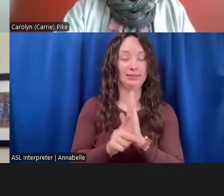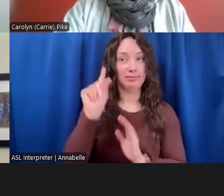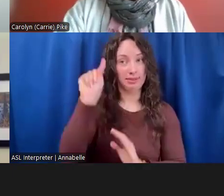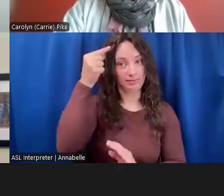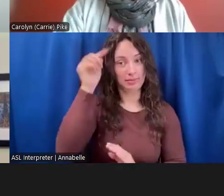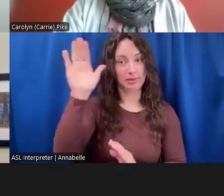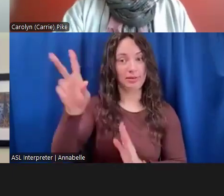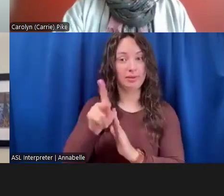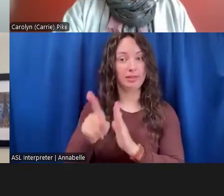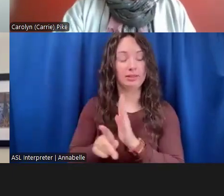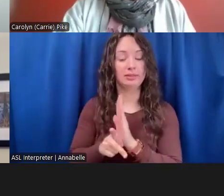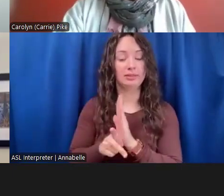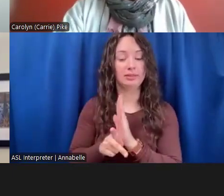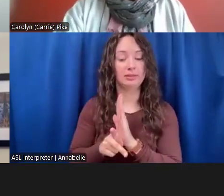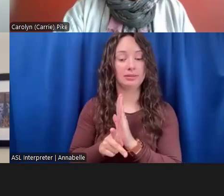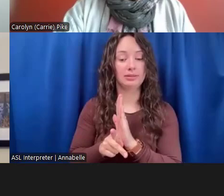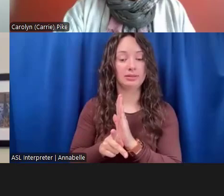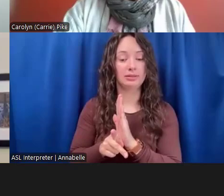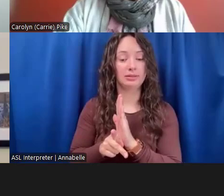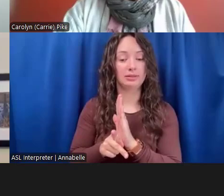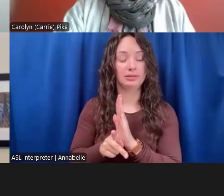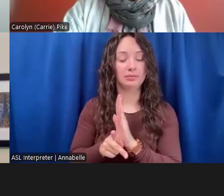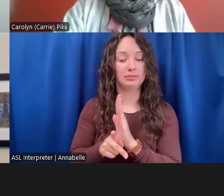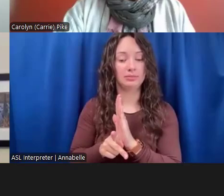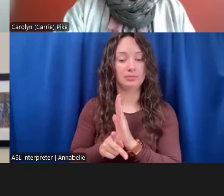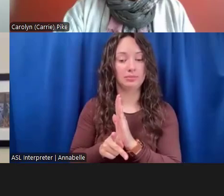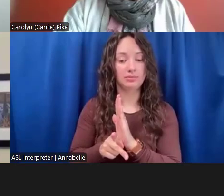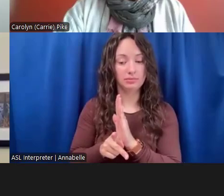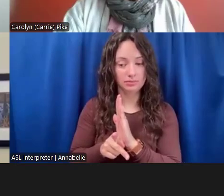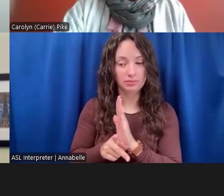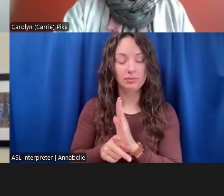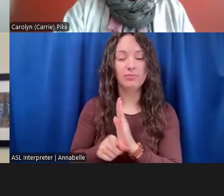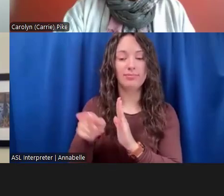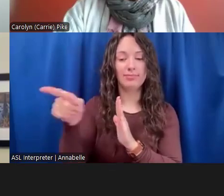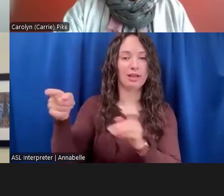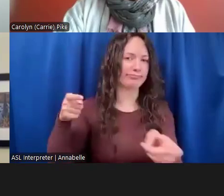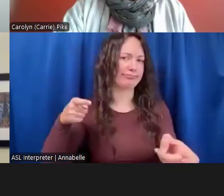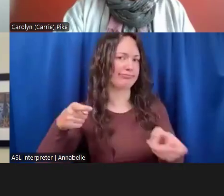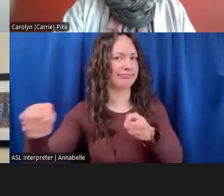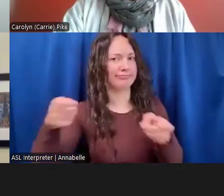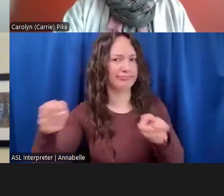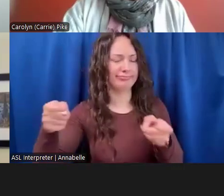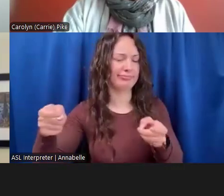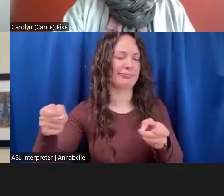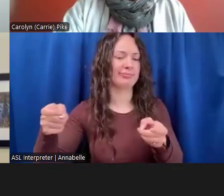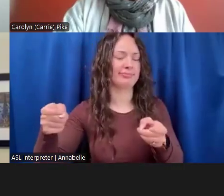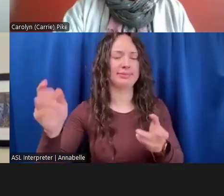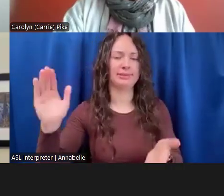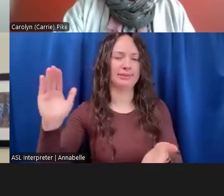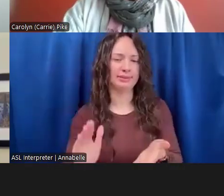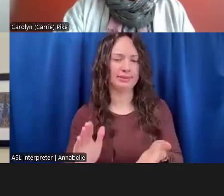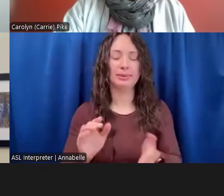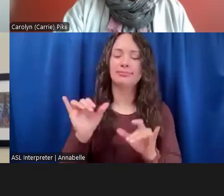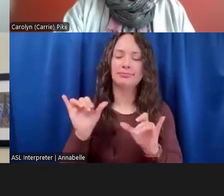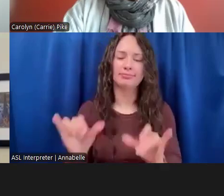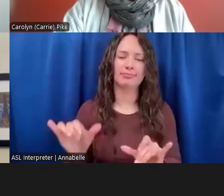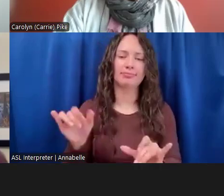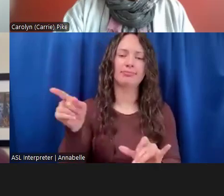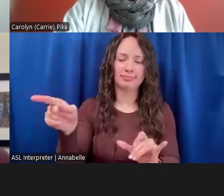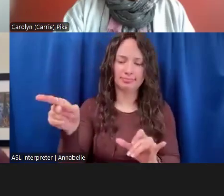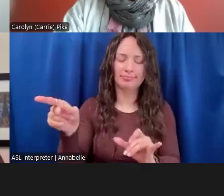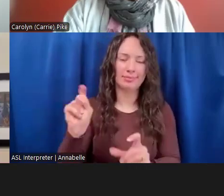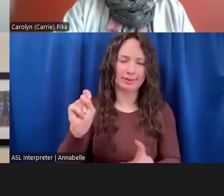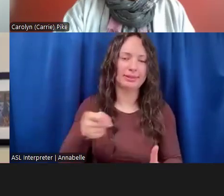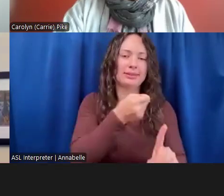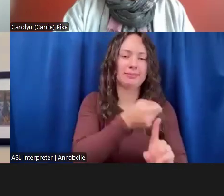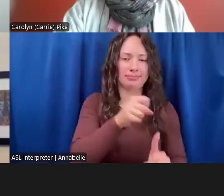is not, it is losing its grip, and so, but it has impact. So we just might, say a little